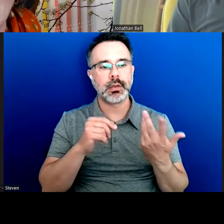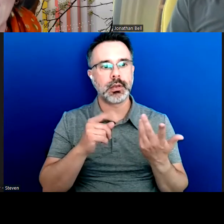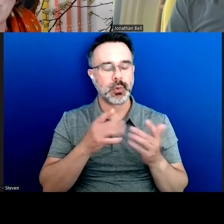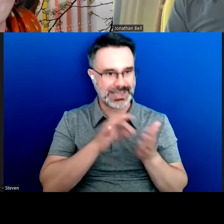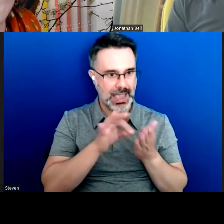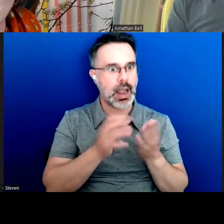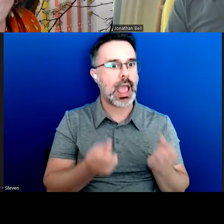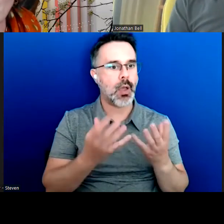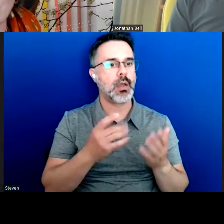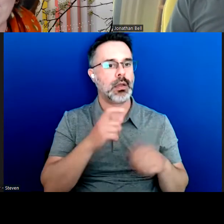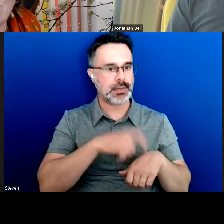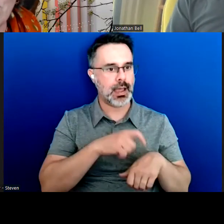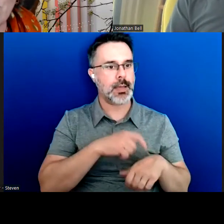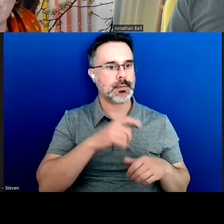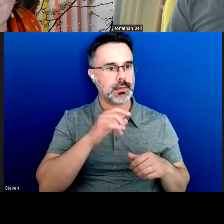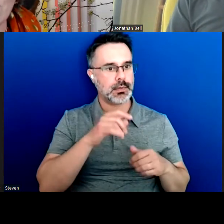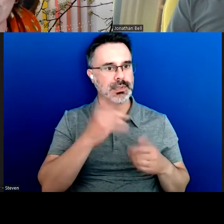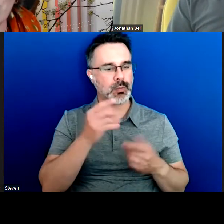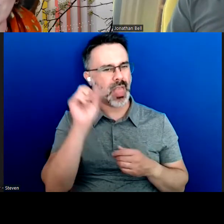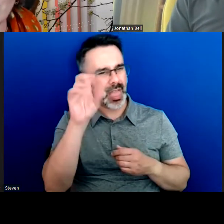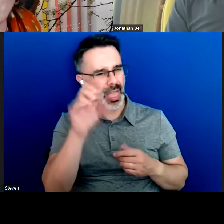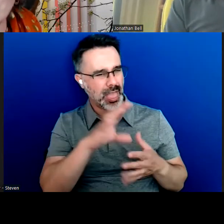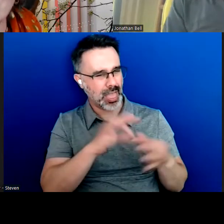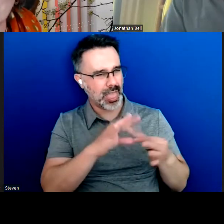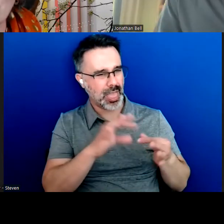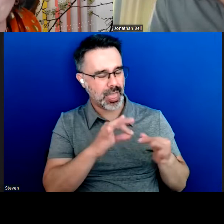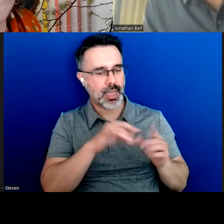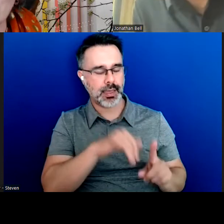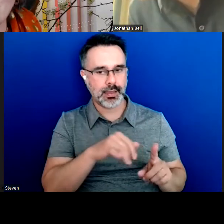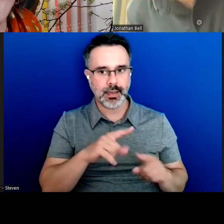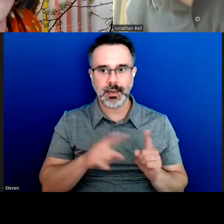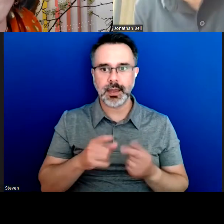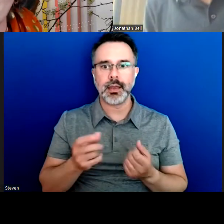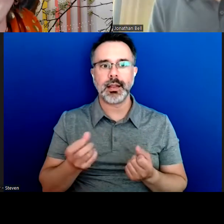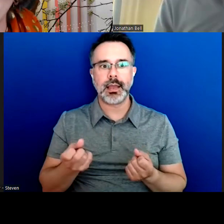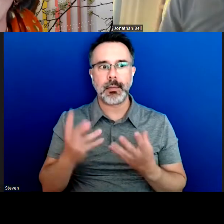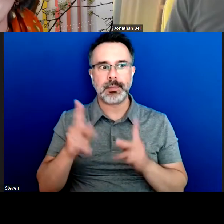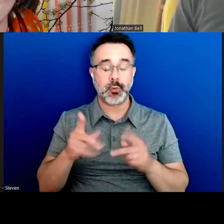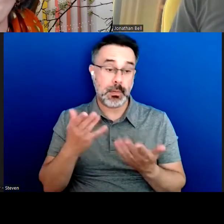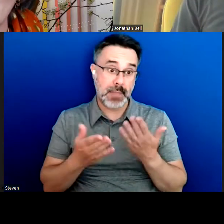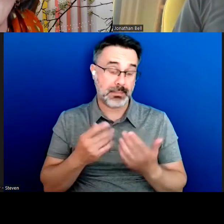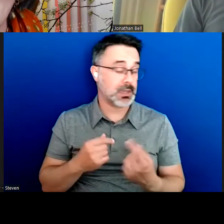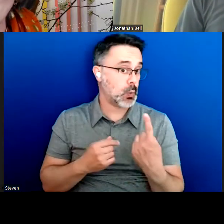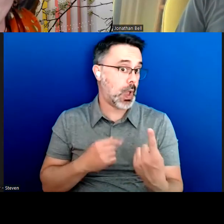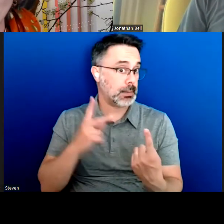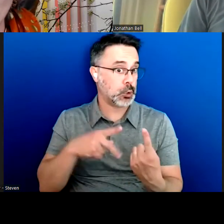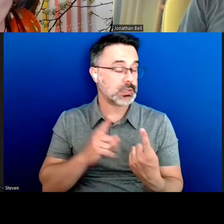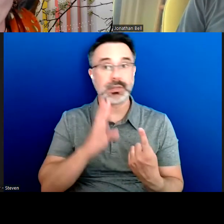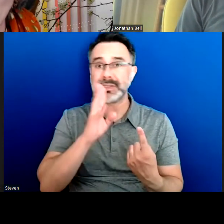it. As many folks attended multiple stakeholder events, the same person might have brought up the same issue